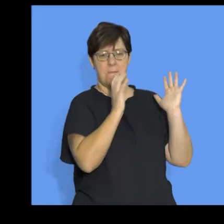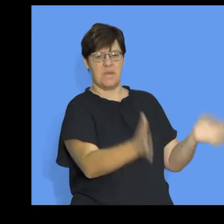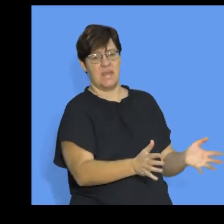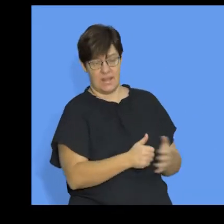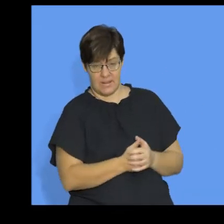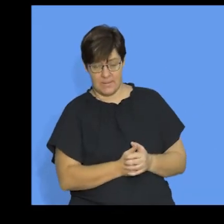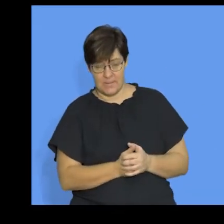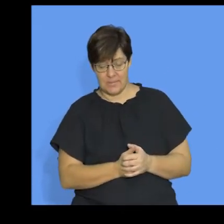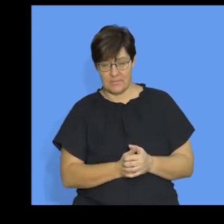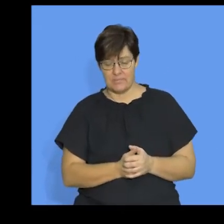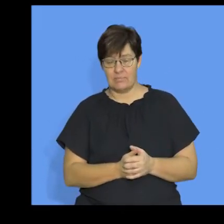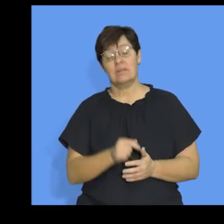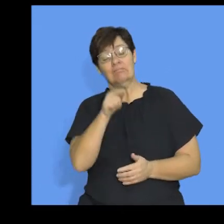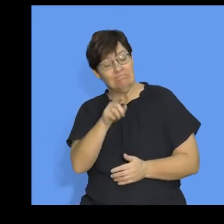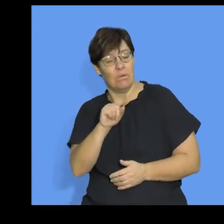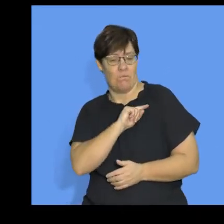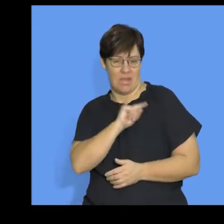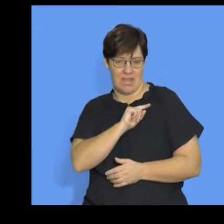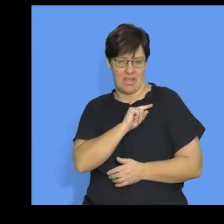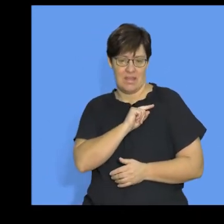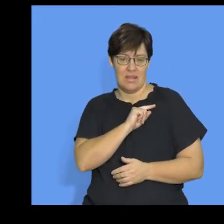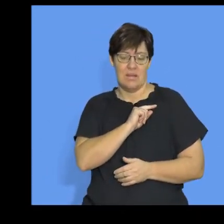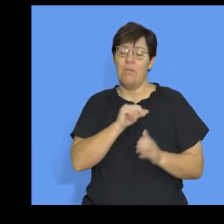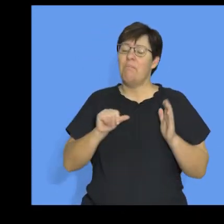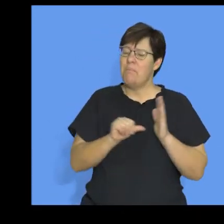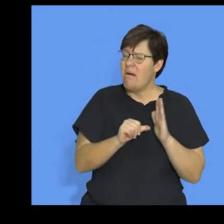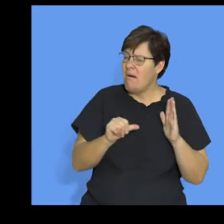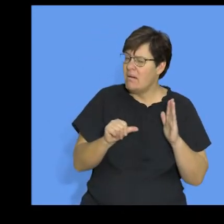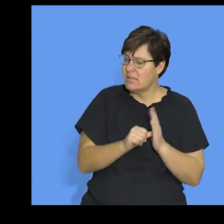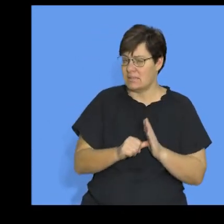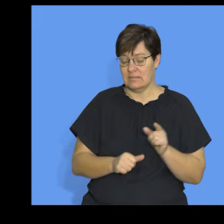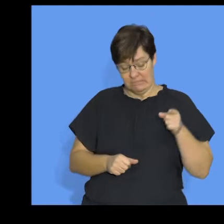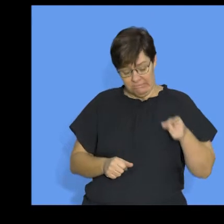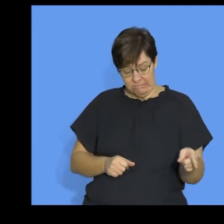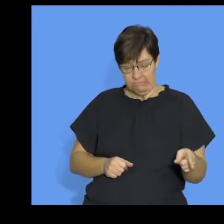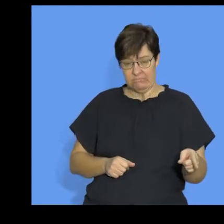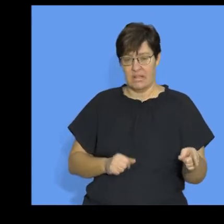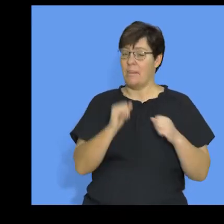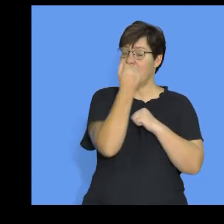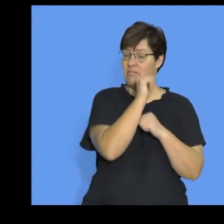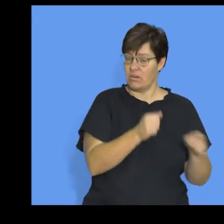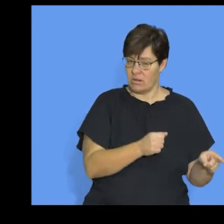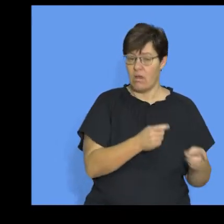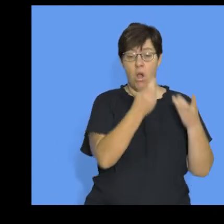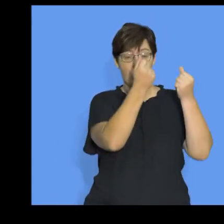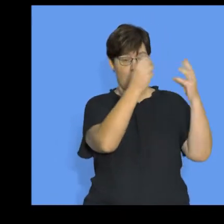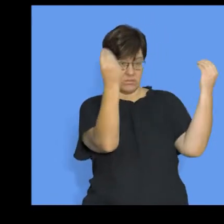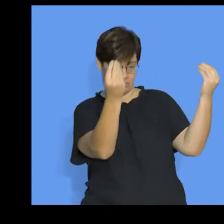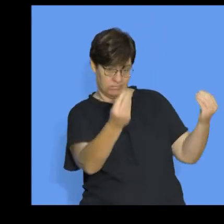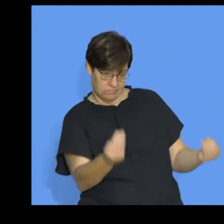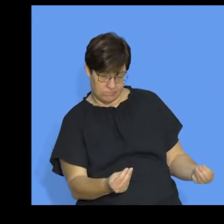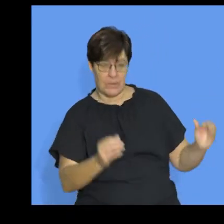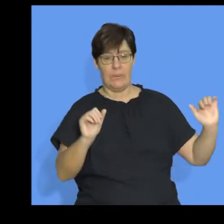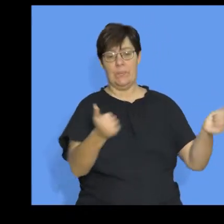It is therefore imperative for a manufacturing enterprise to do their costing accurately. Obviously,